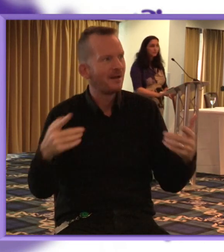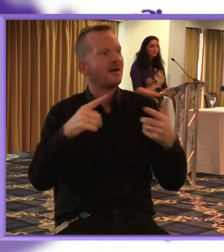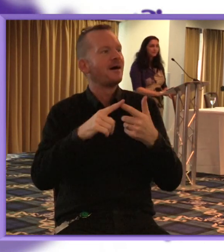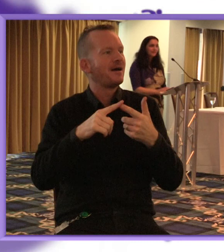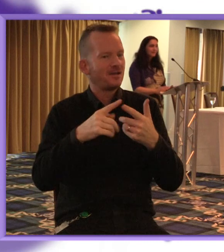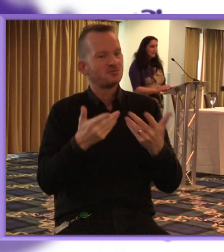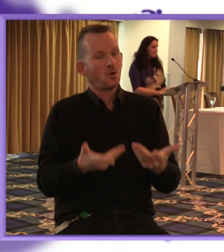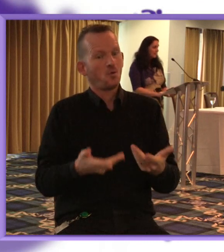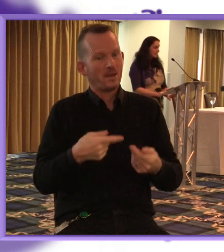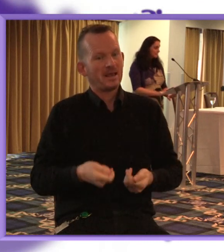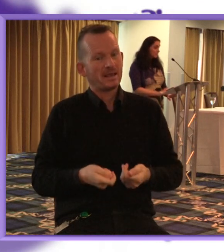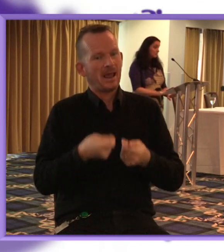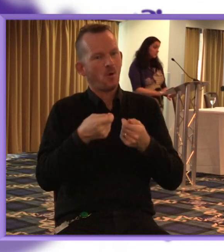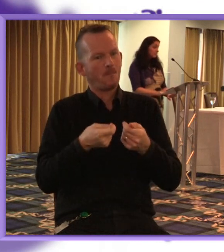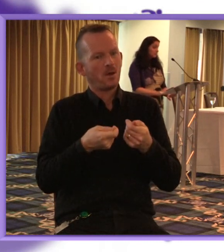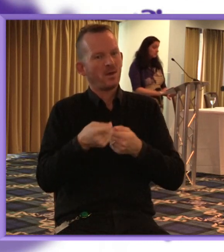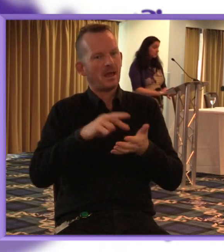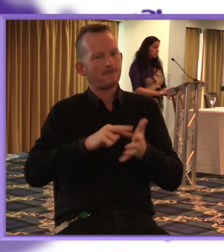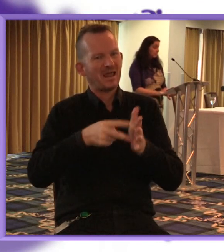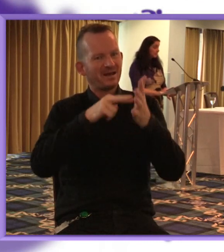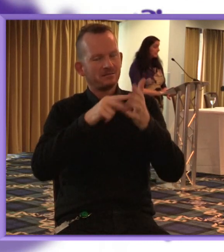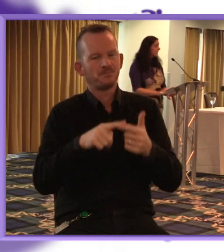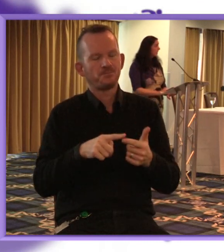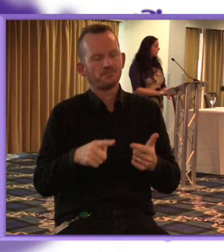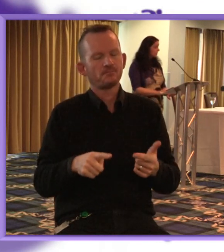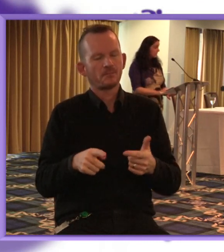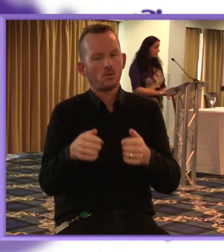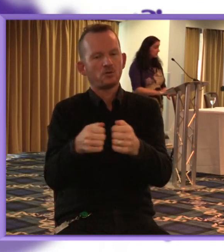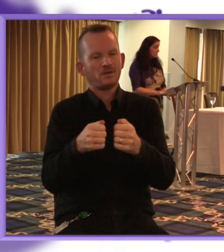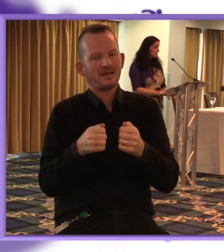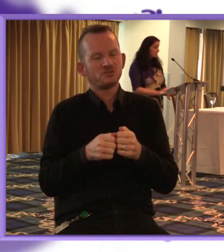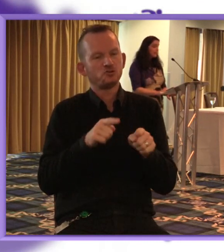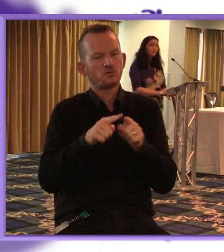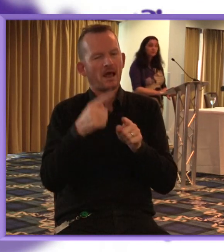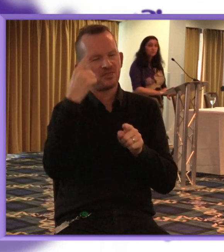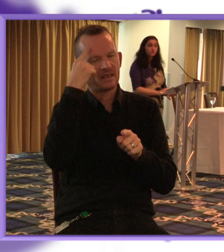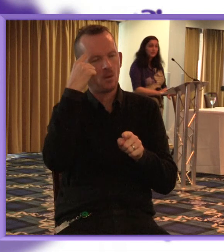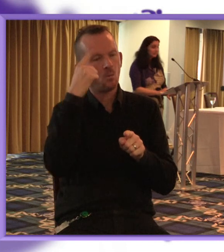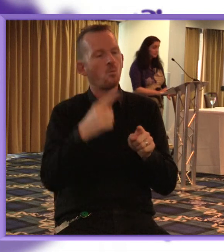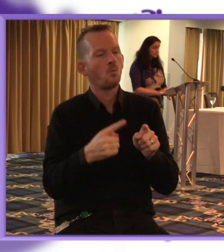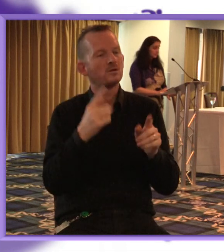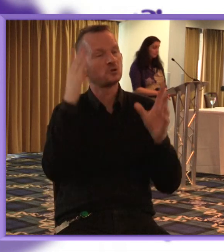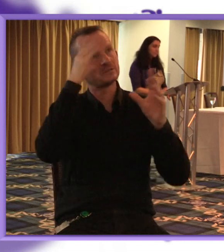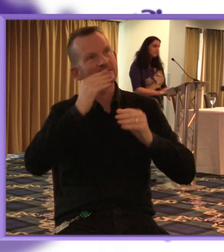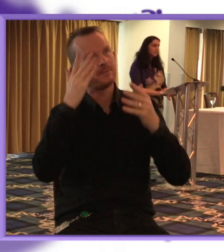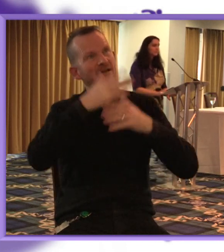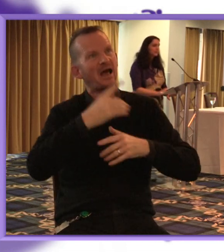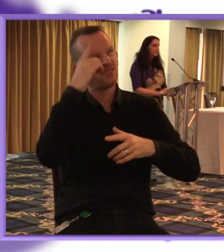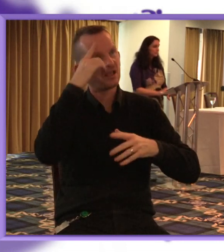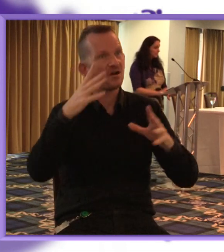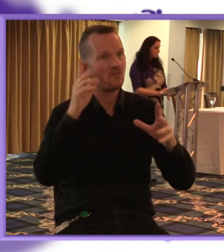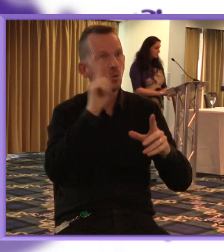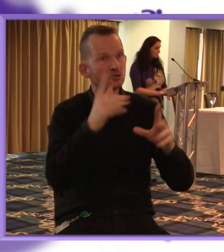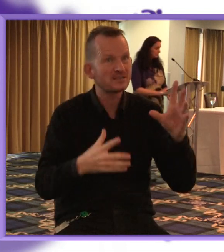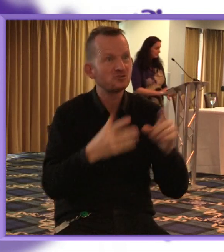we came up with a plan, which, as we agreed, she'd try thinking about what she'd actually achieved in a day rather than what she hadn't. So our